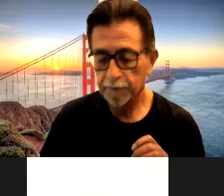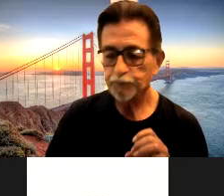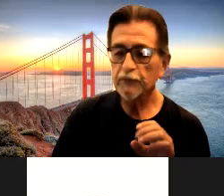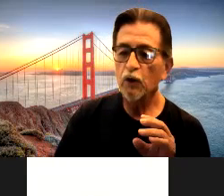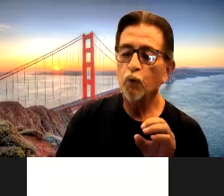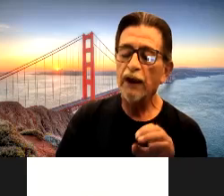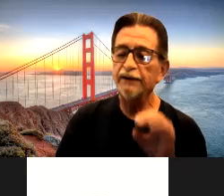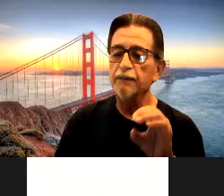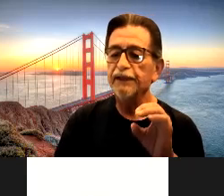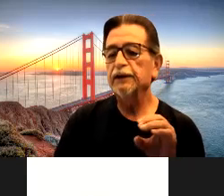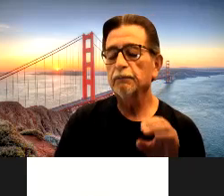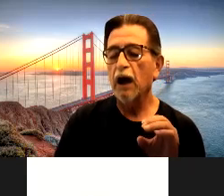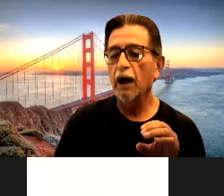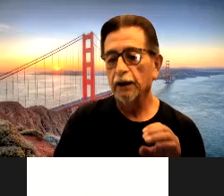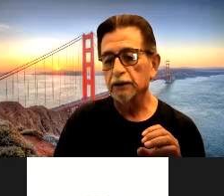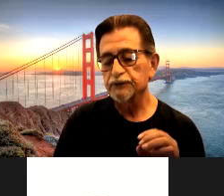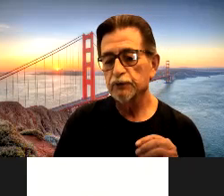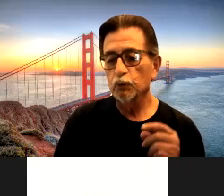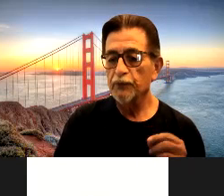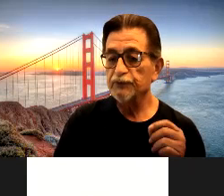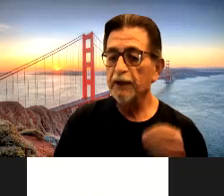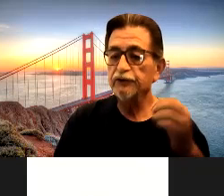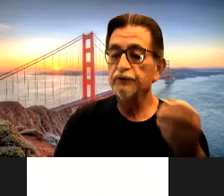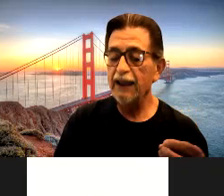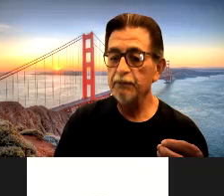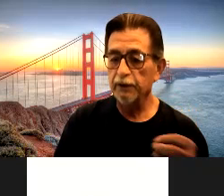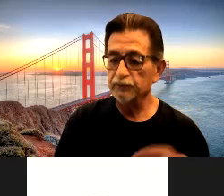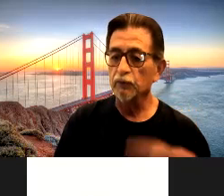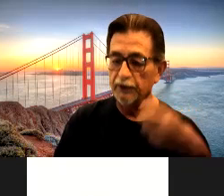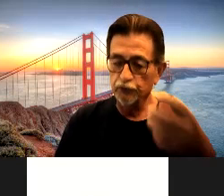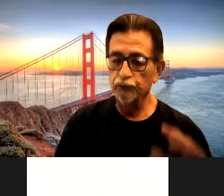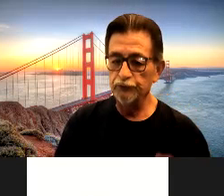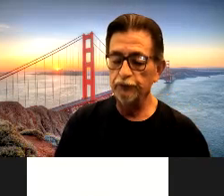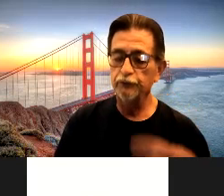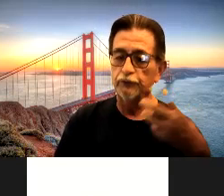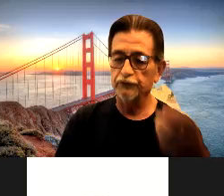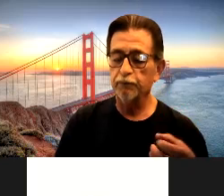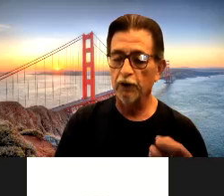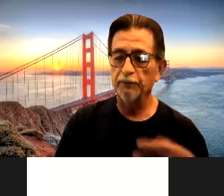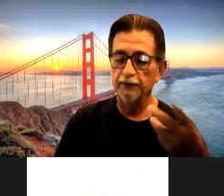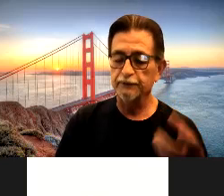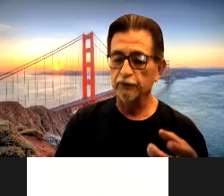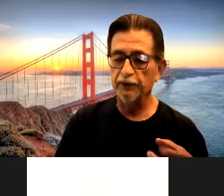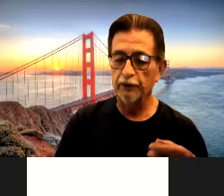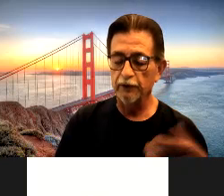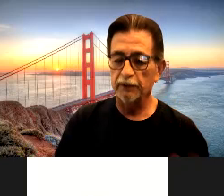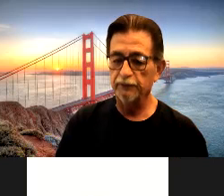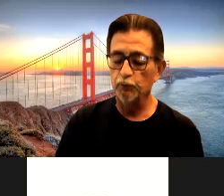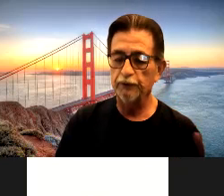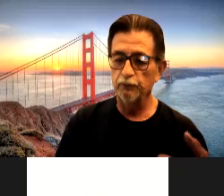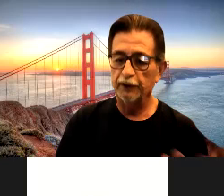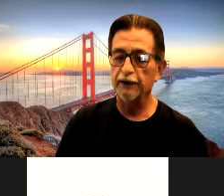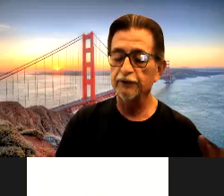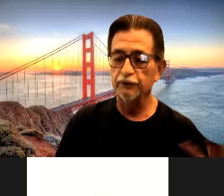nonmetals, when they become ions, with respect to naming them, so I'm introducing you to this part because it's a little bit early,